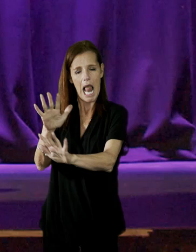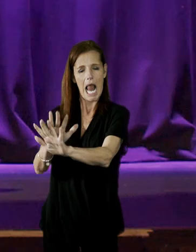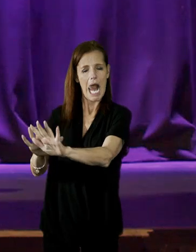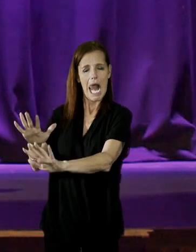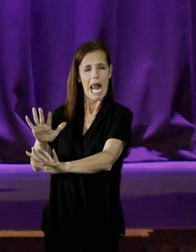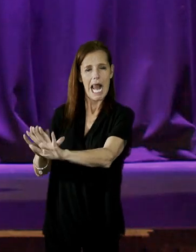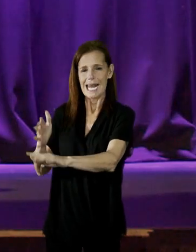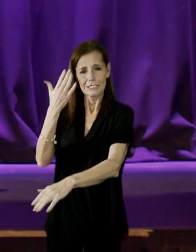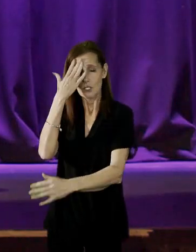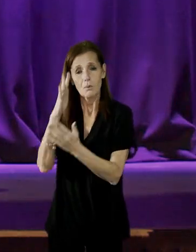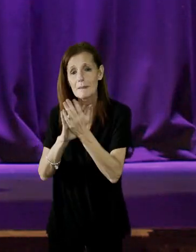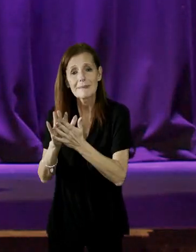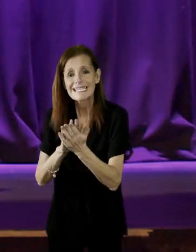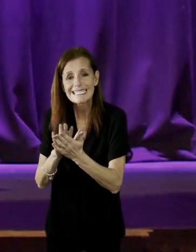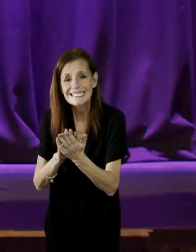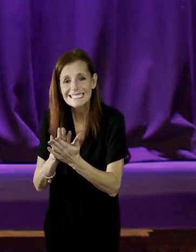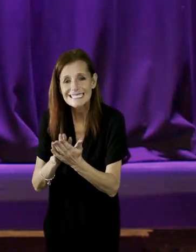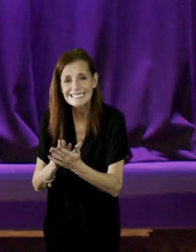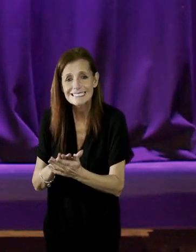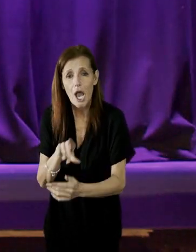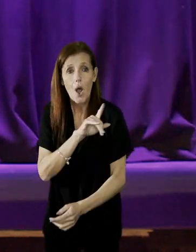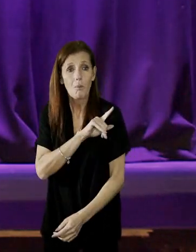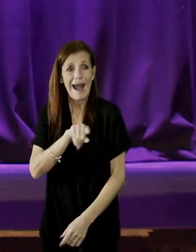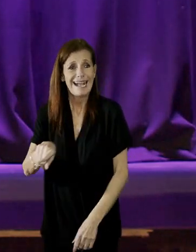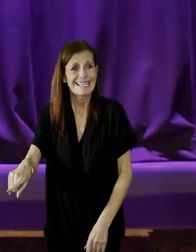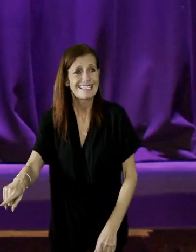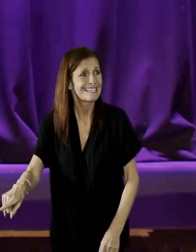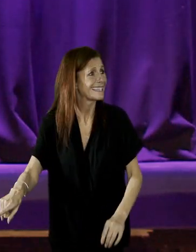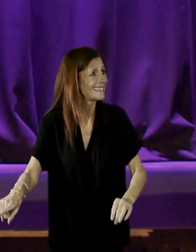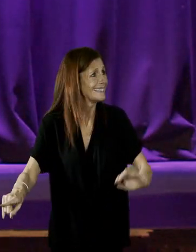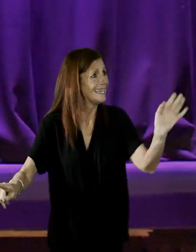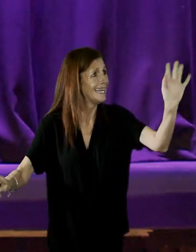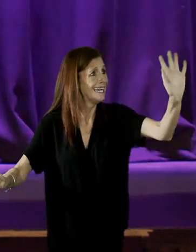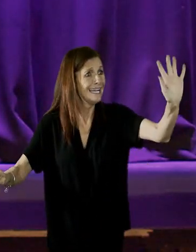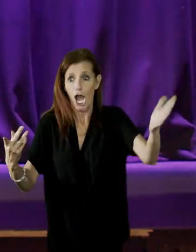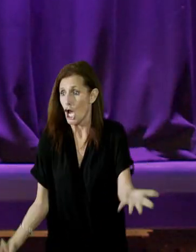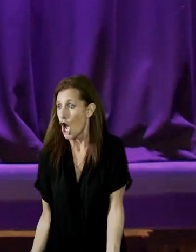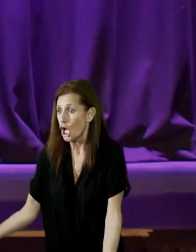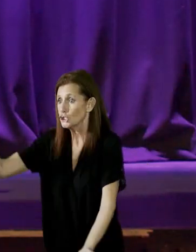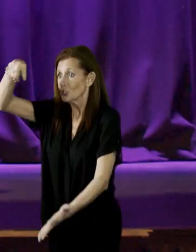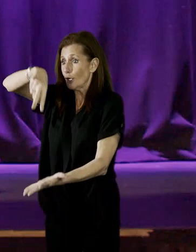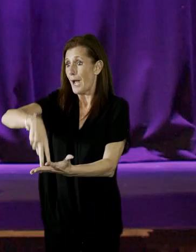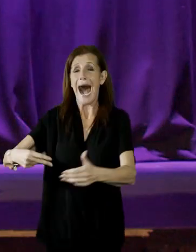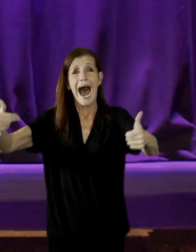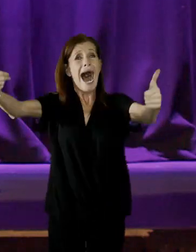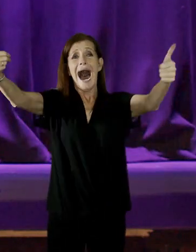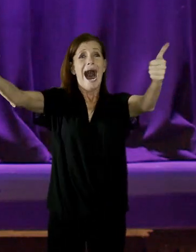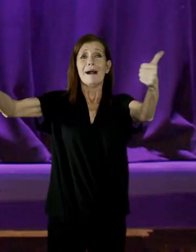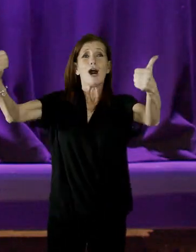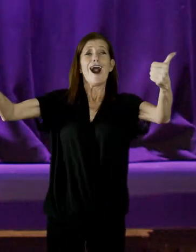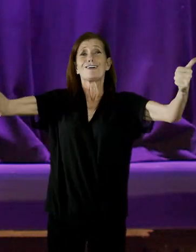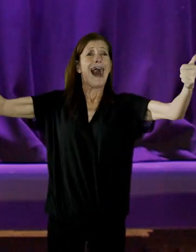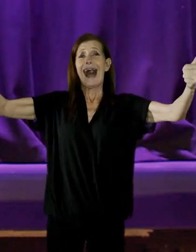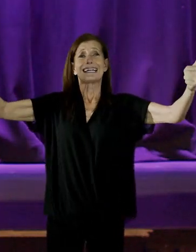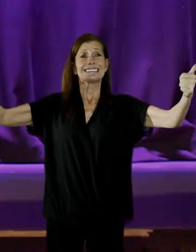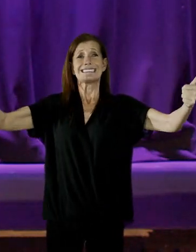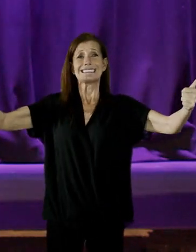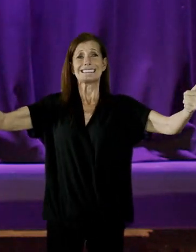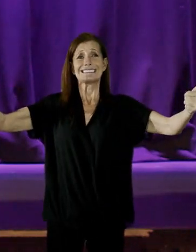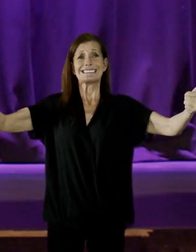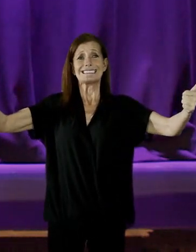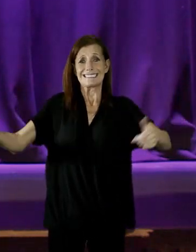because he jumped up and said, no, I'm absolutely fine, got back in the queue,